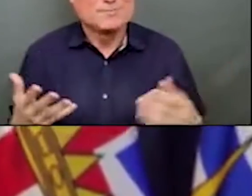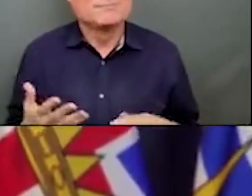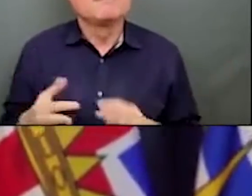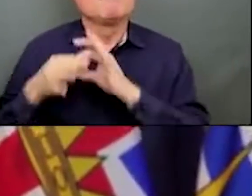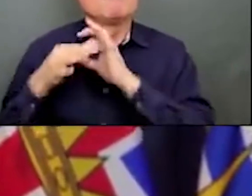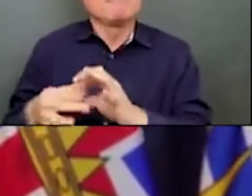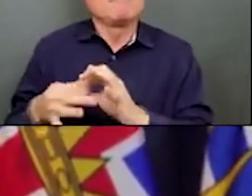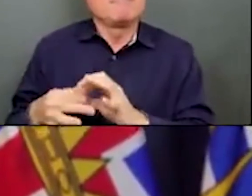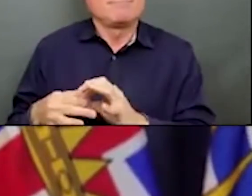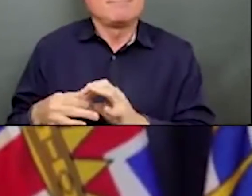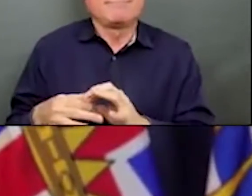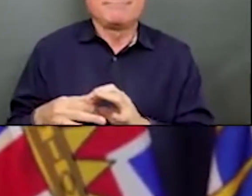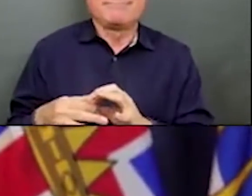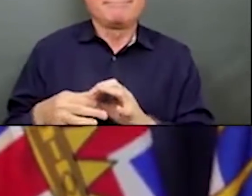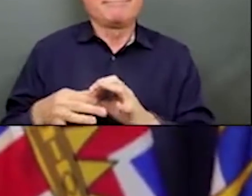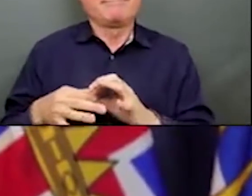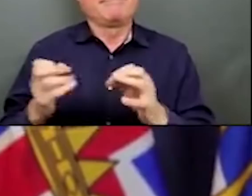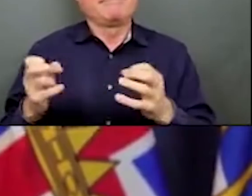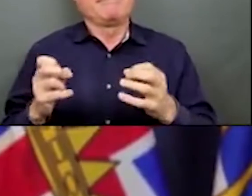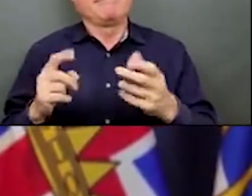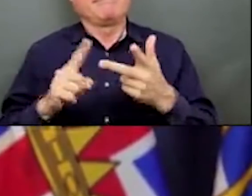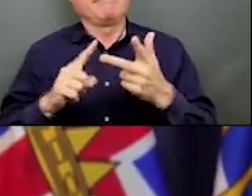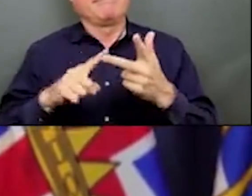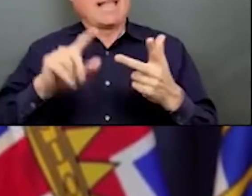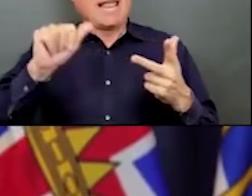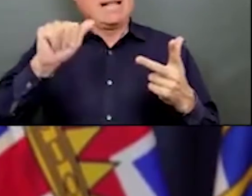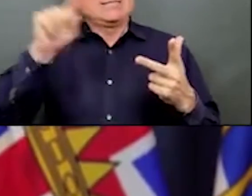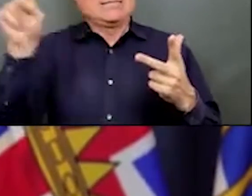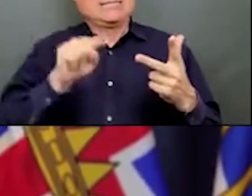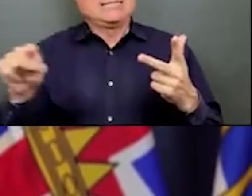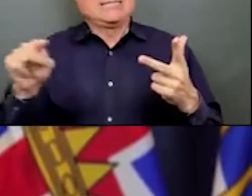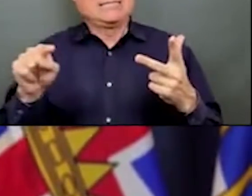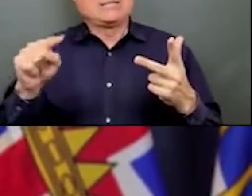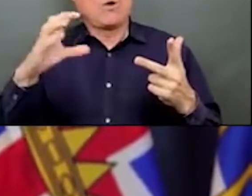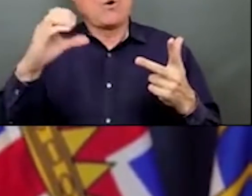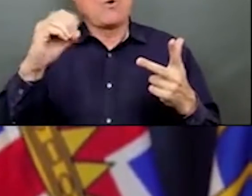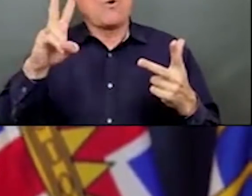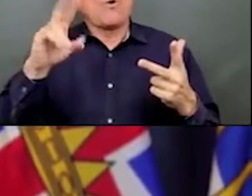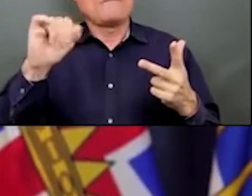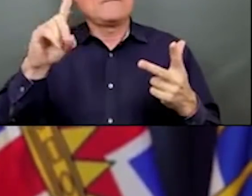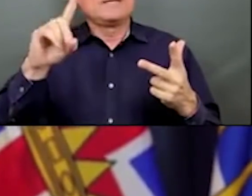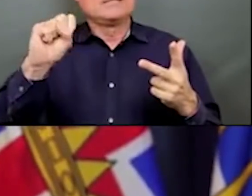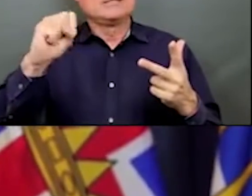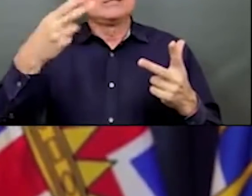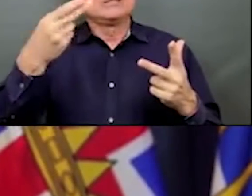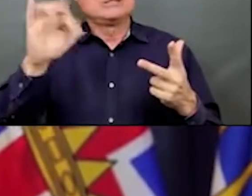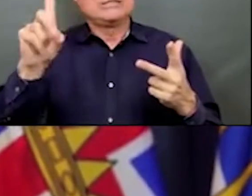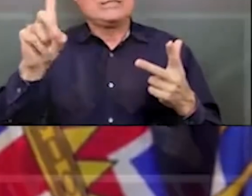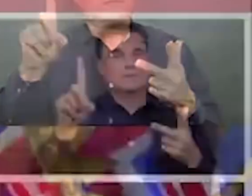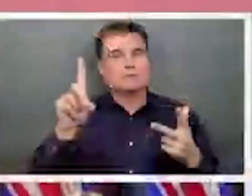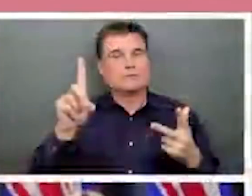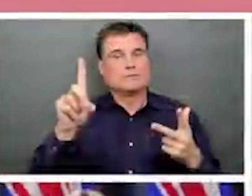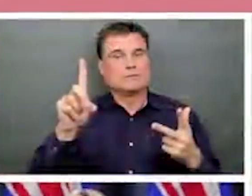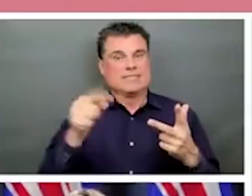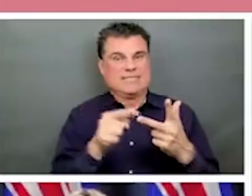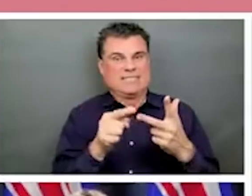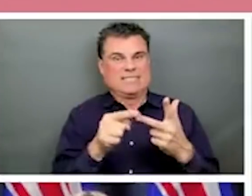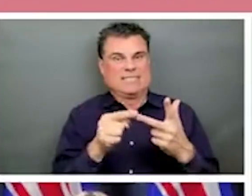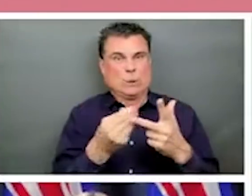the AstraZeneca COVID vaccines that we have now in British Columbia. As you